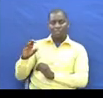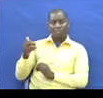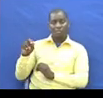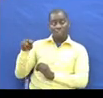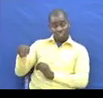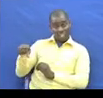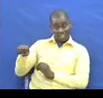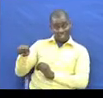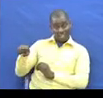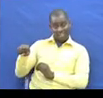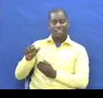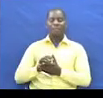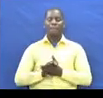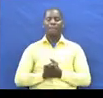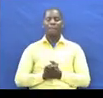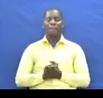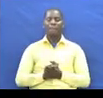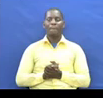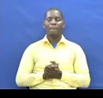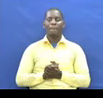It's not a function.